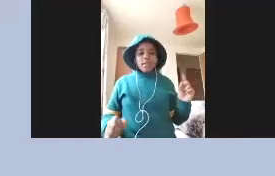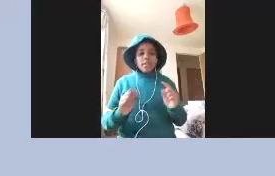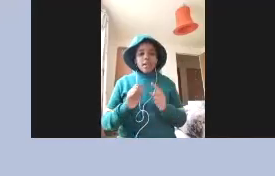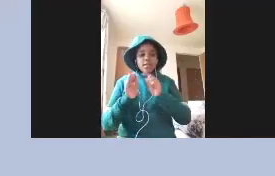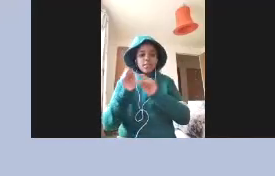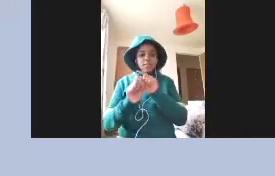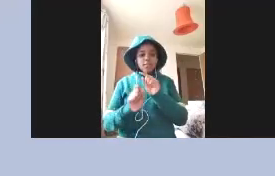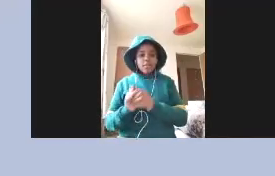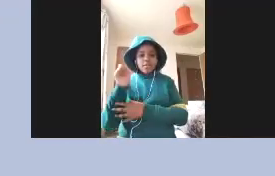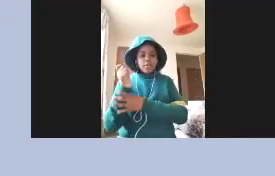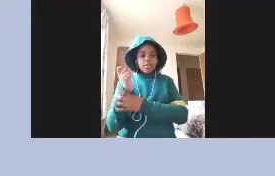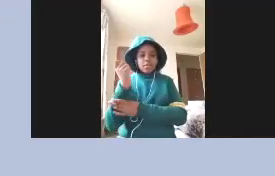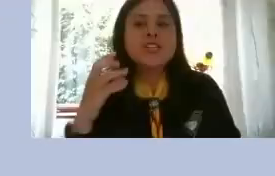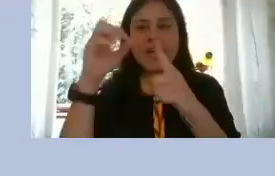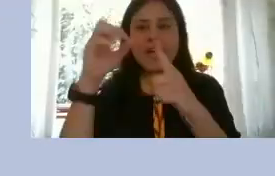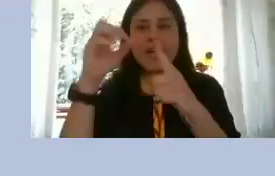green.